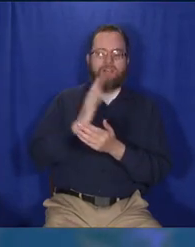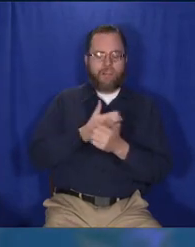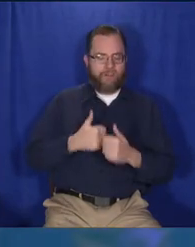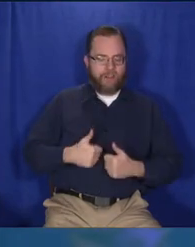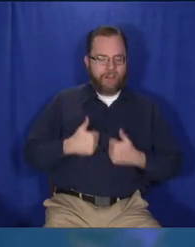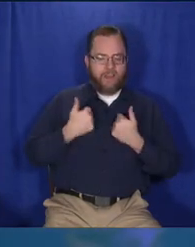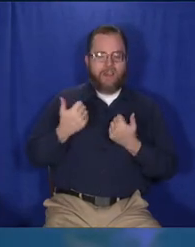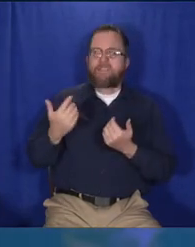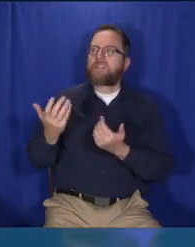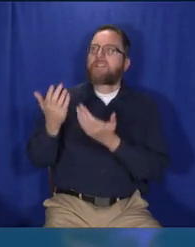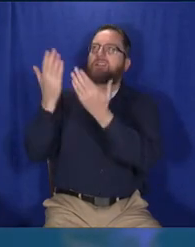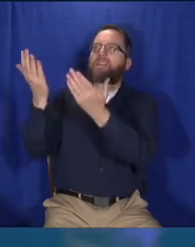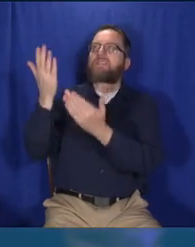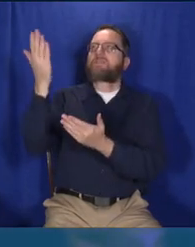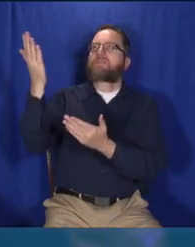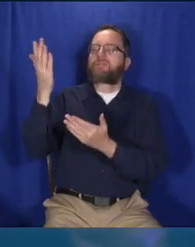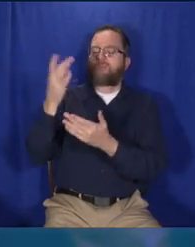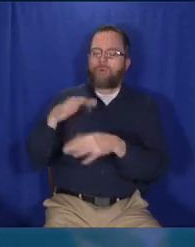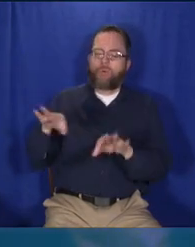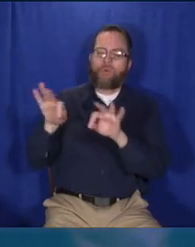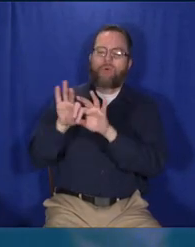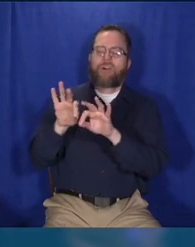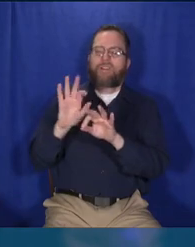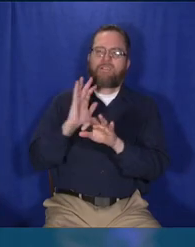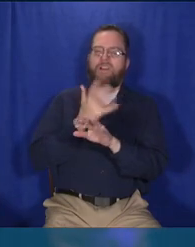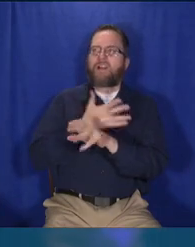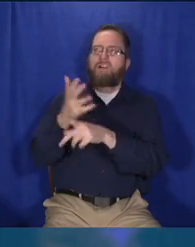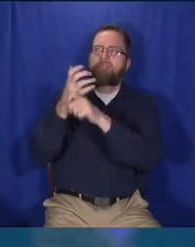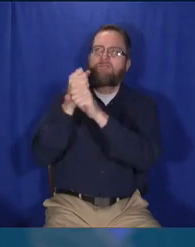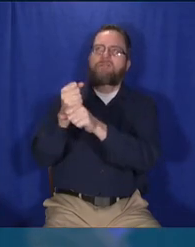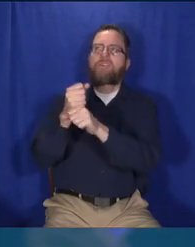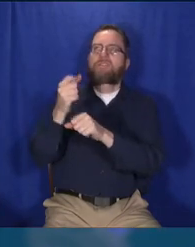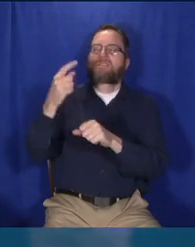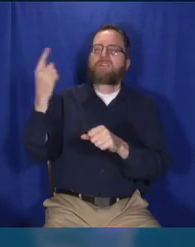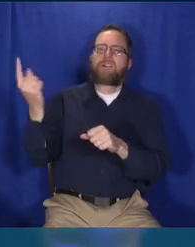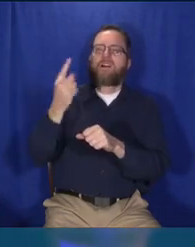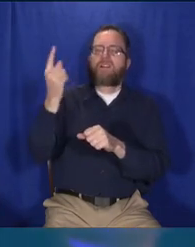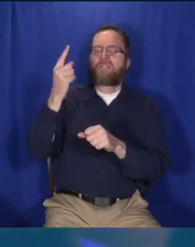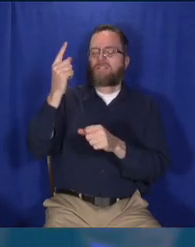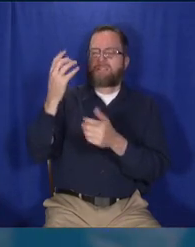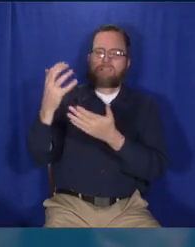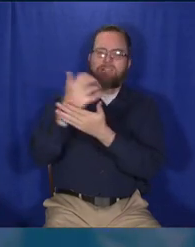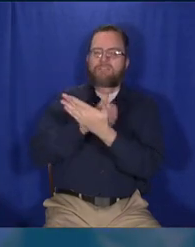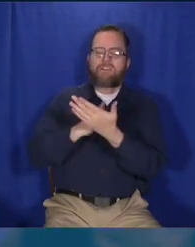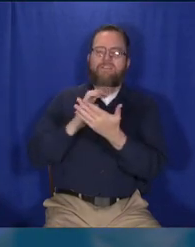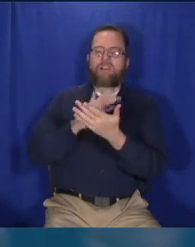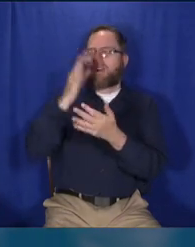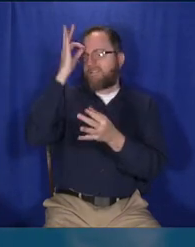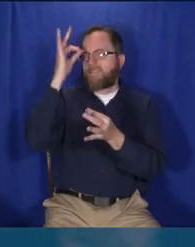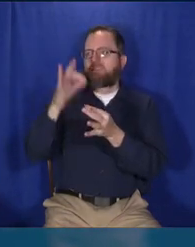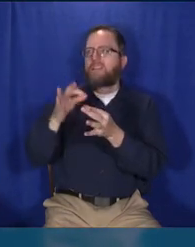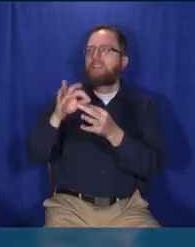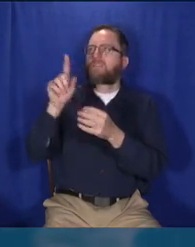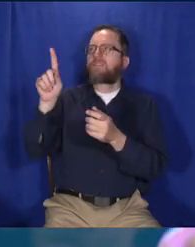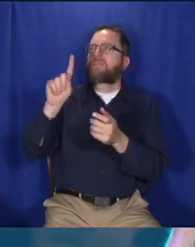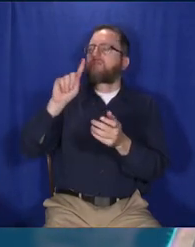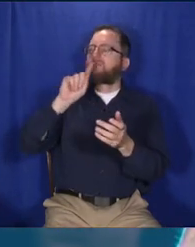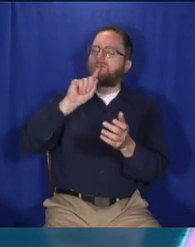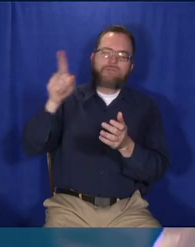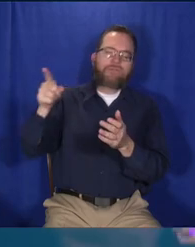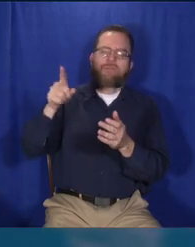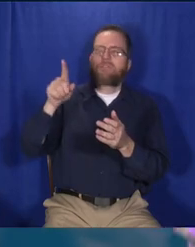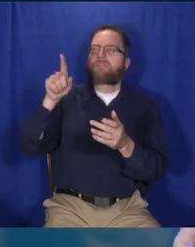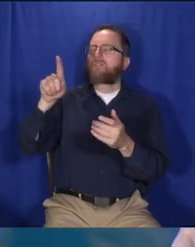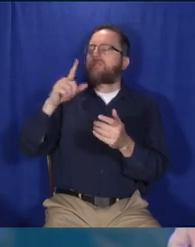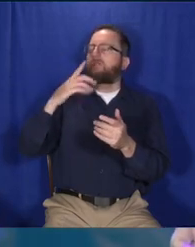we can trust you today. You are trustworthy. You are faithful. You are true. You are good. We want to bring you all